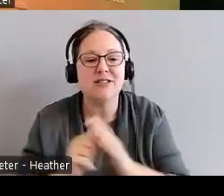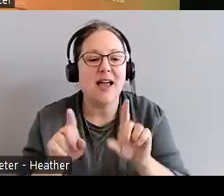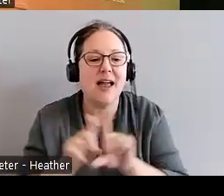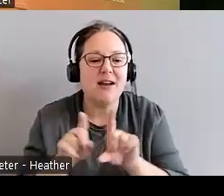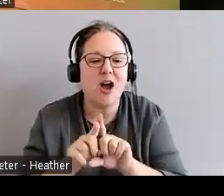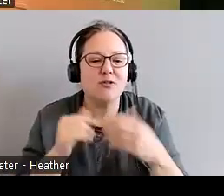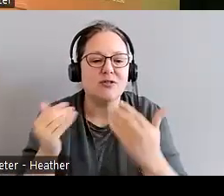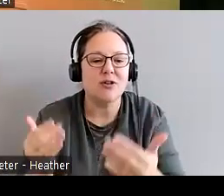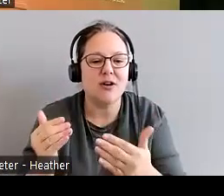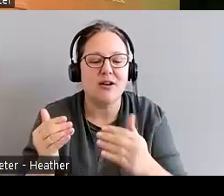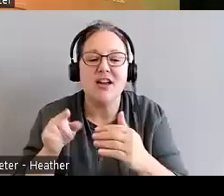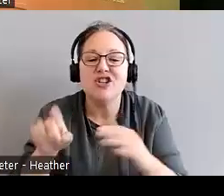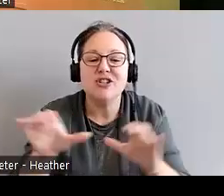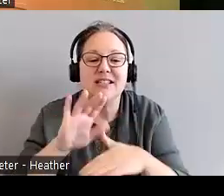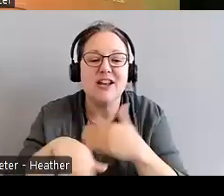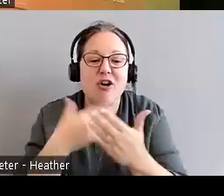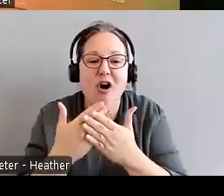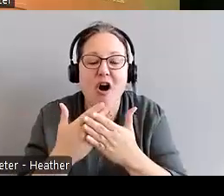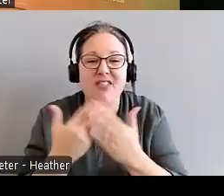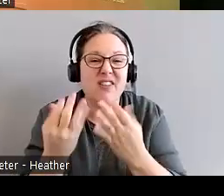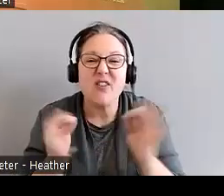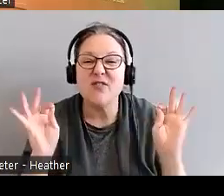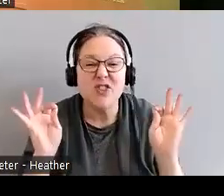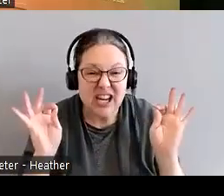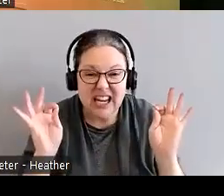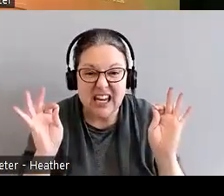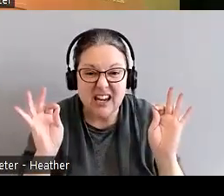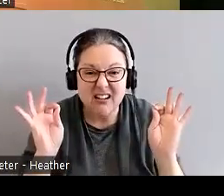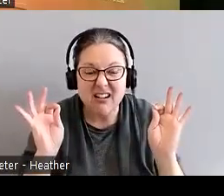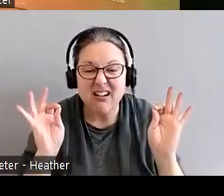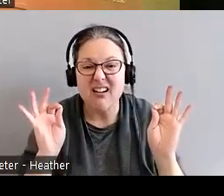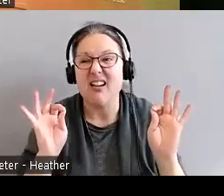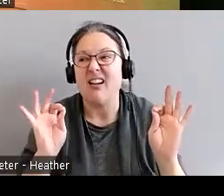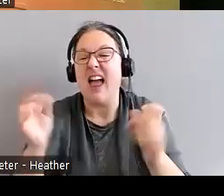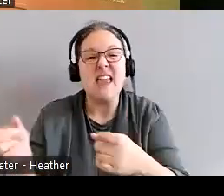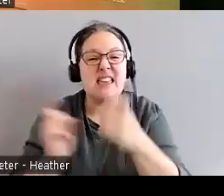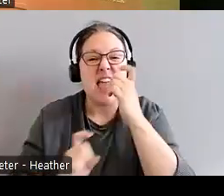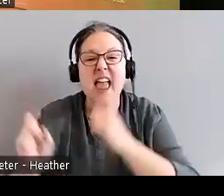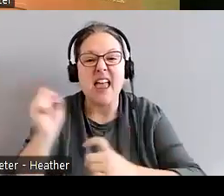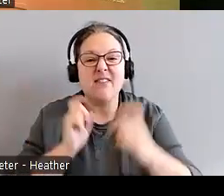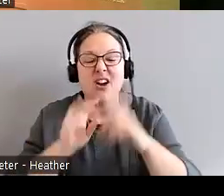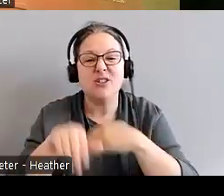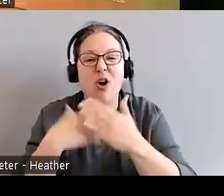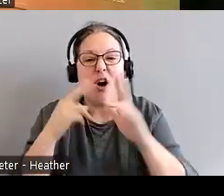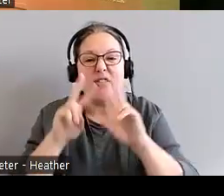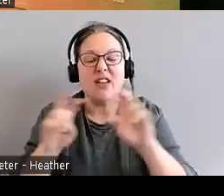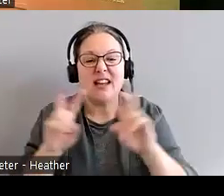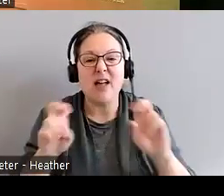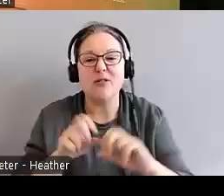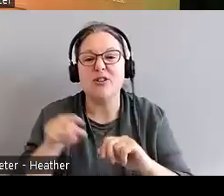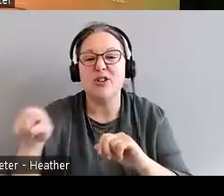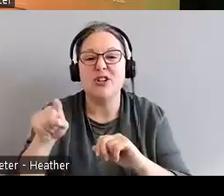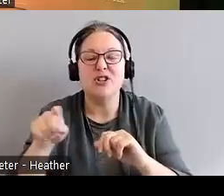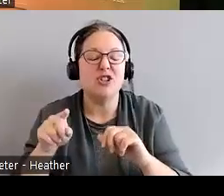the transcranial Doppler for free, and gave us all the analysis. She was a director of ultrasound